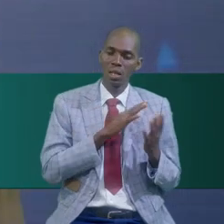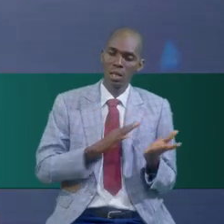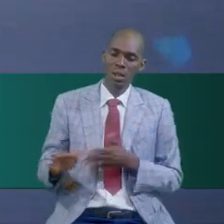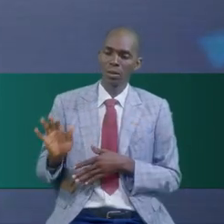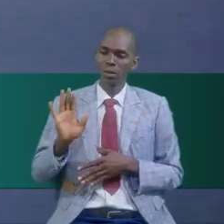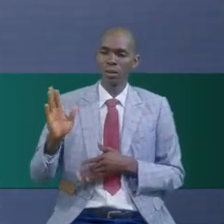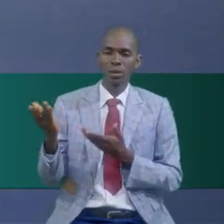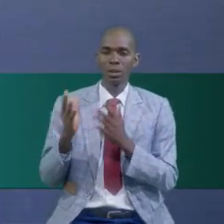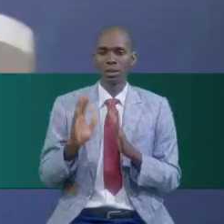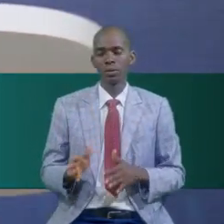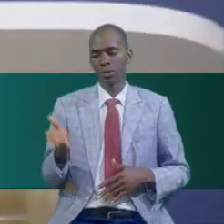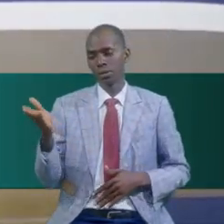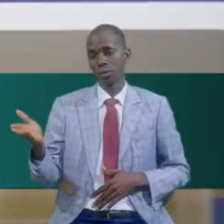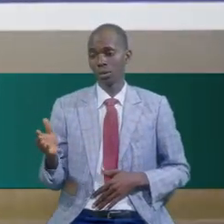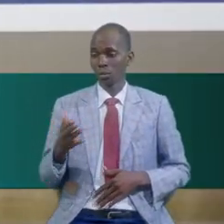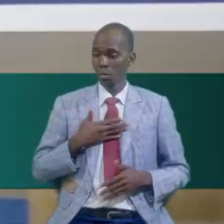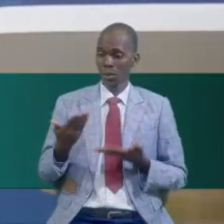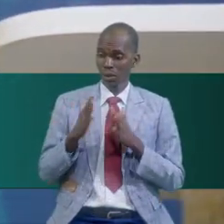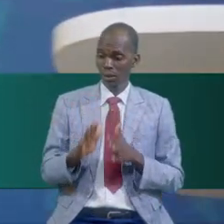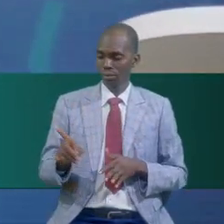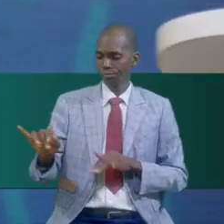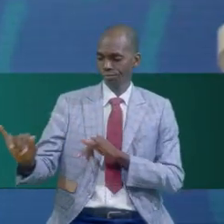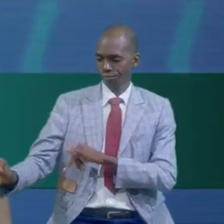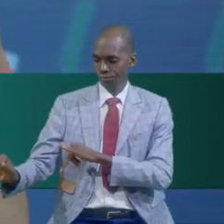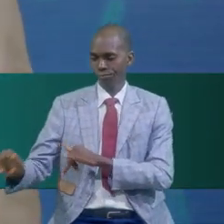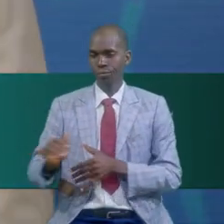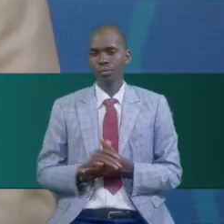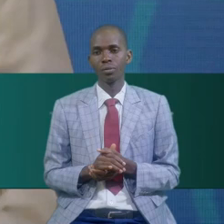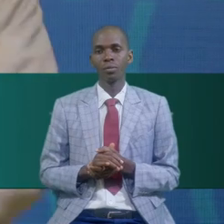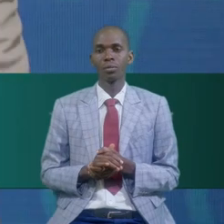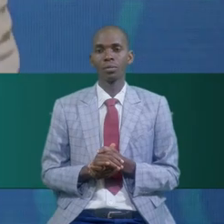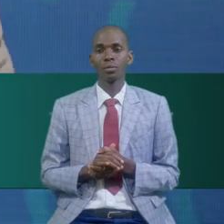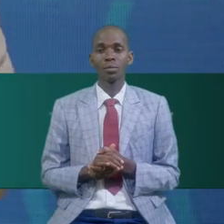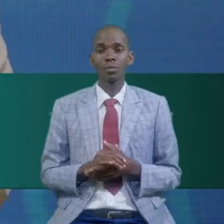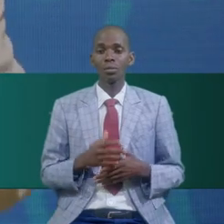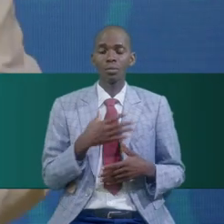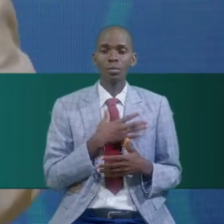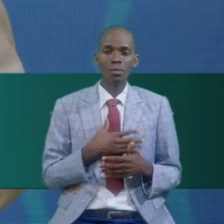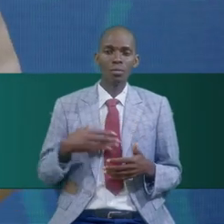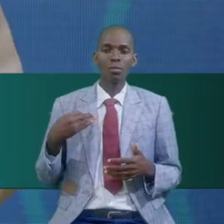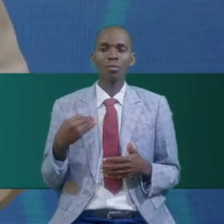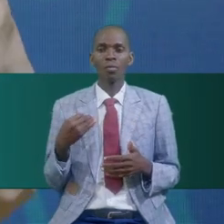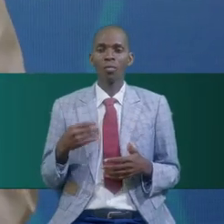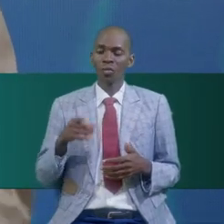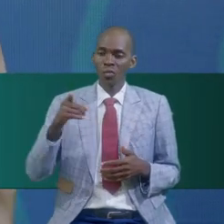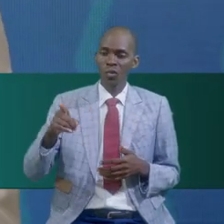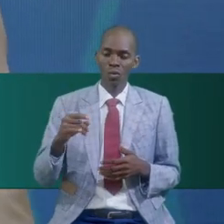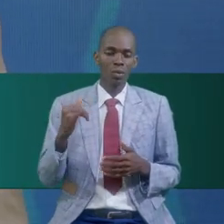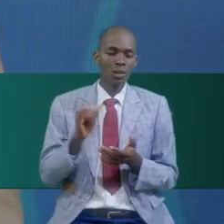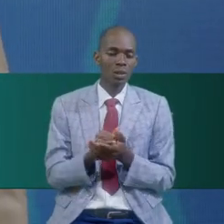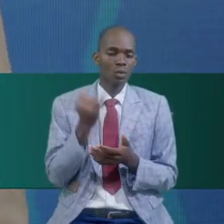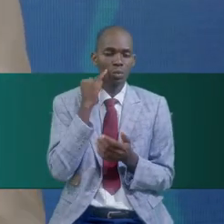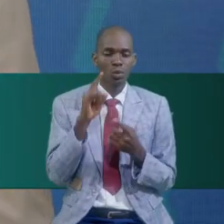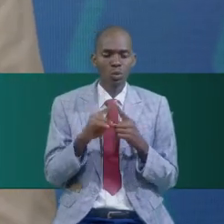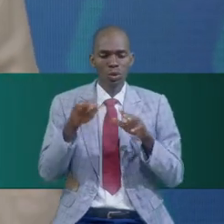My servant, you stay here. Even the only companion he had, the only one could give him word of encouragement, he left